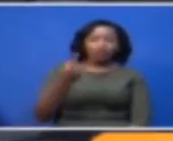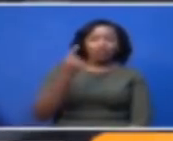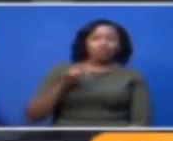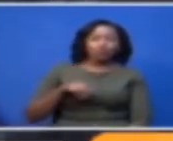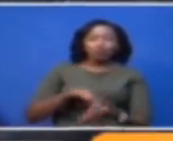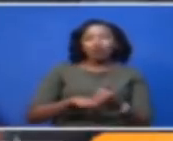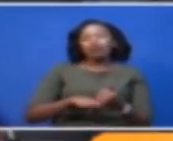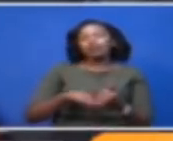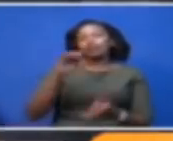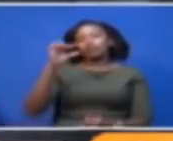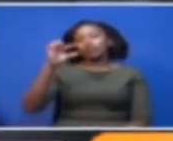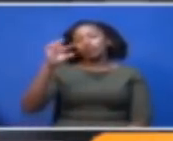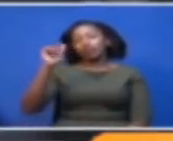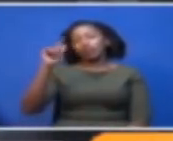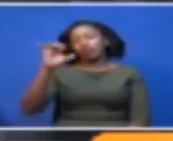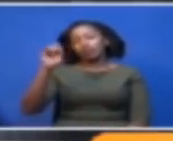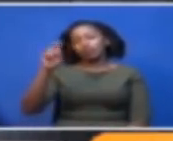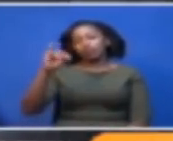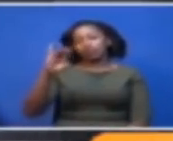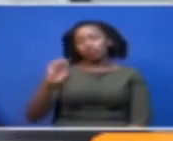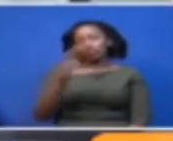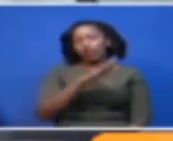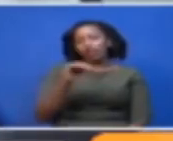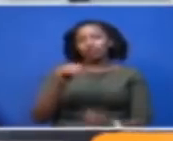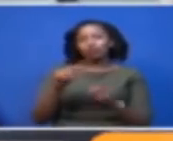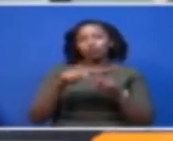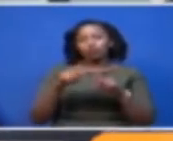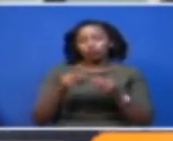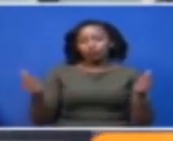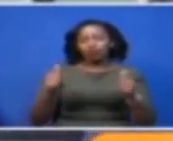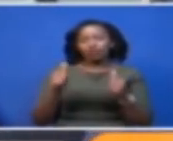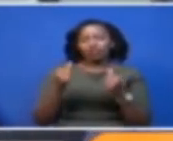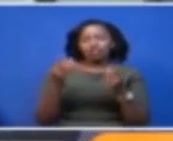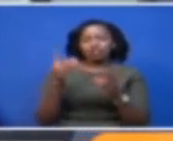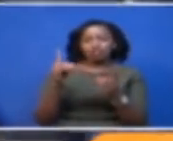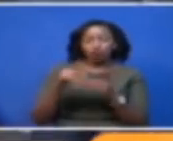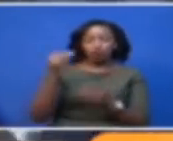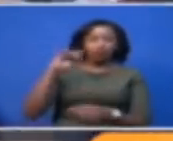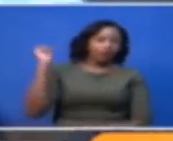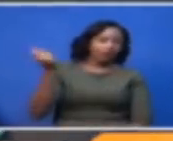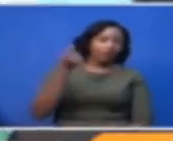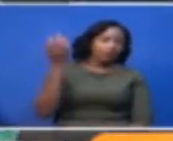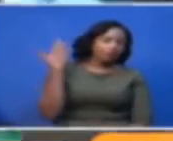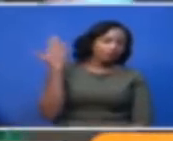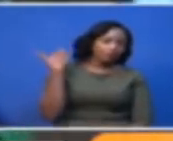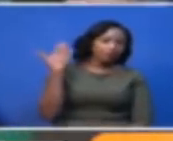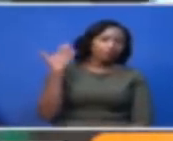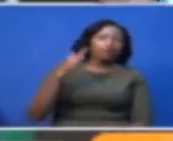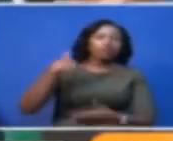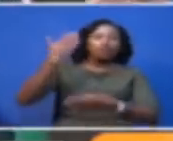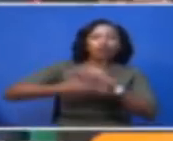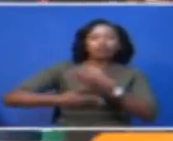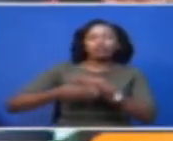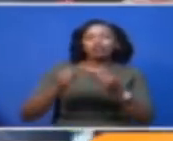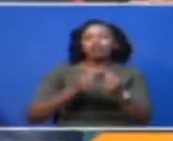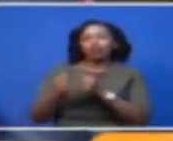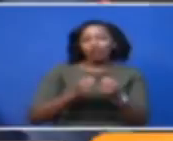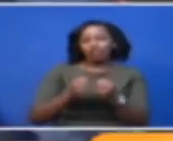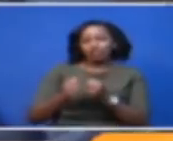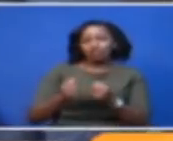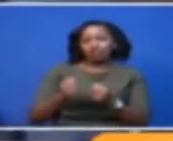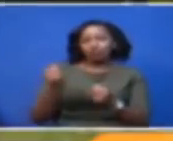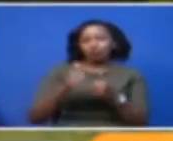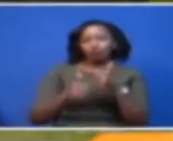Kofi Annan played a crucial role in brokering a deal to end the Kenyan post-election violence truce that ushered in the Grand Coalition